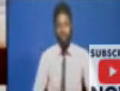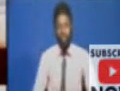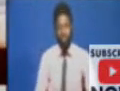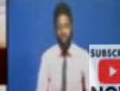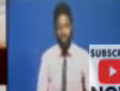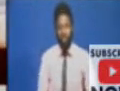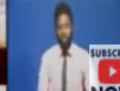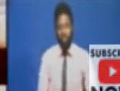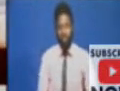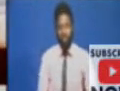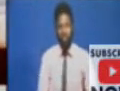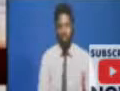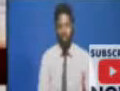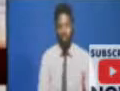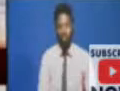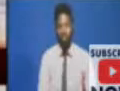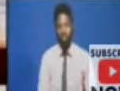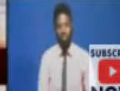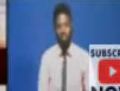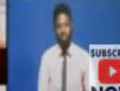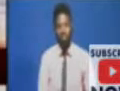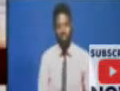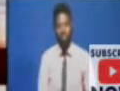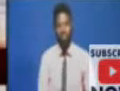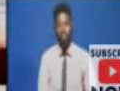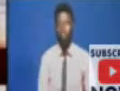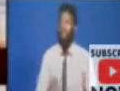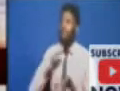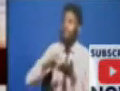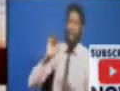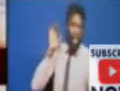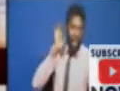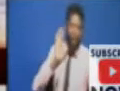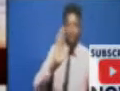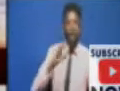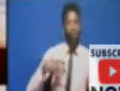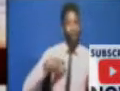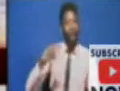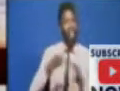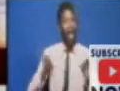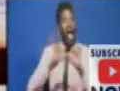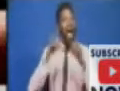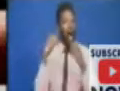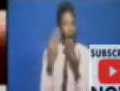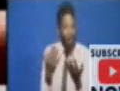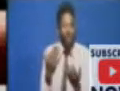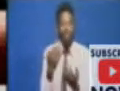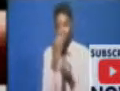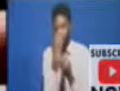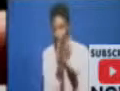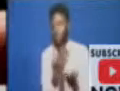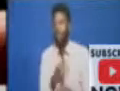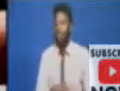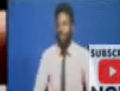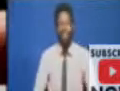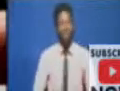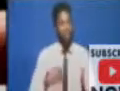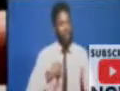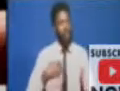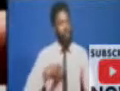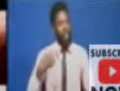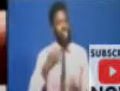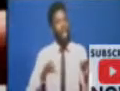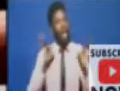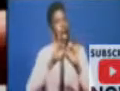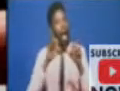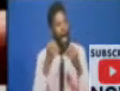Yes, 540. My clerk didn't hear your net worth. And she's the My net worth,